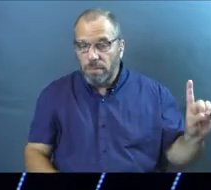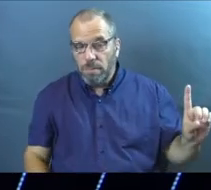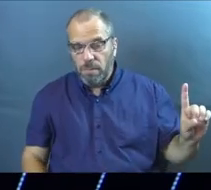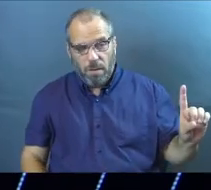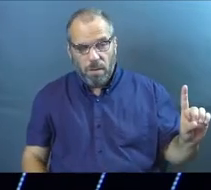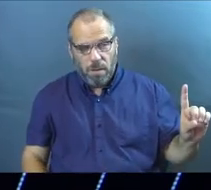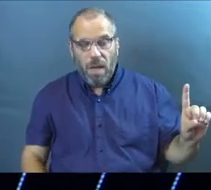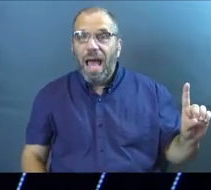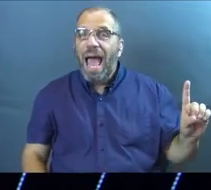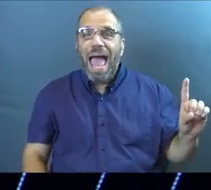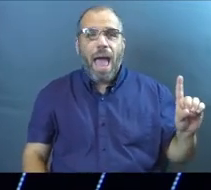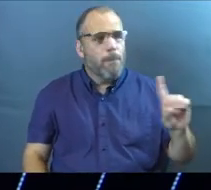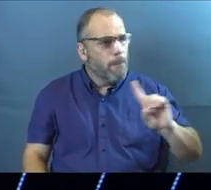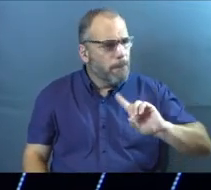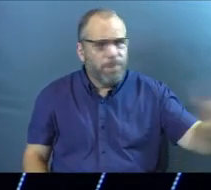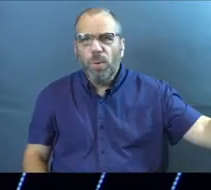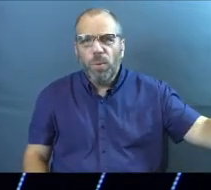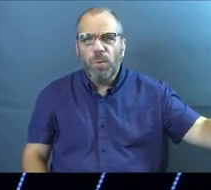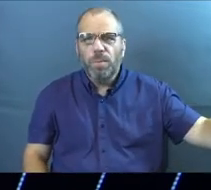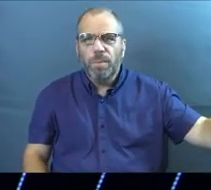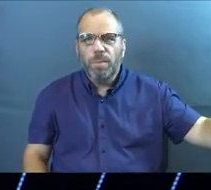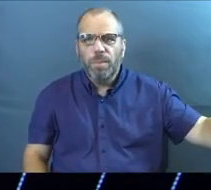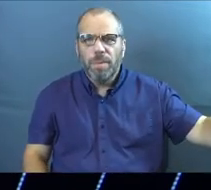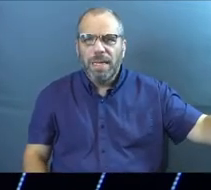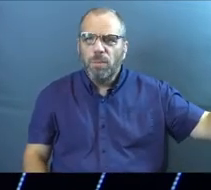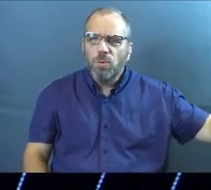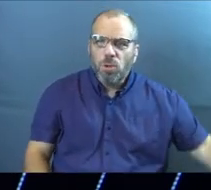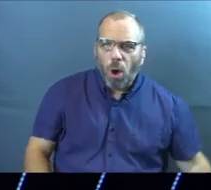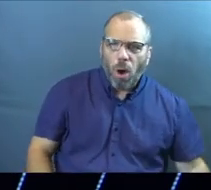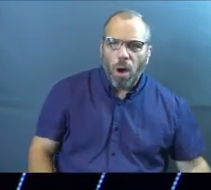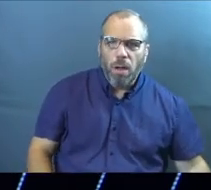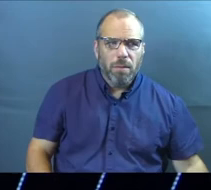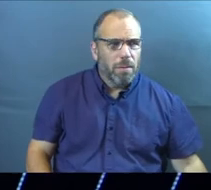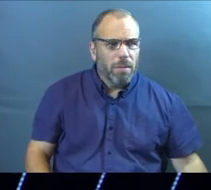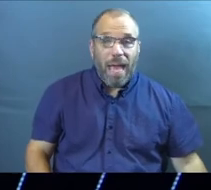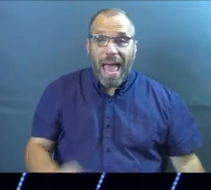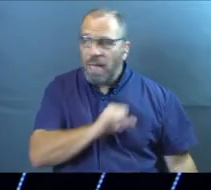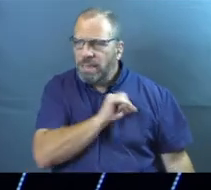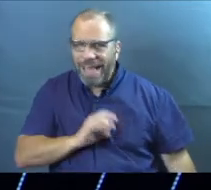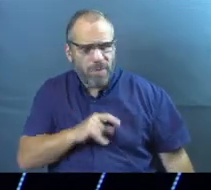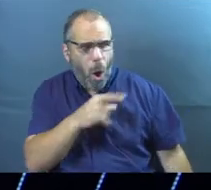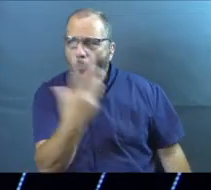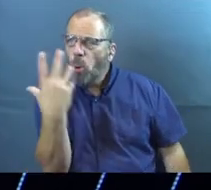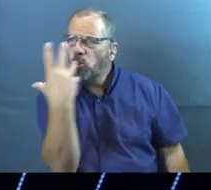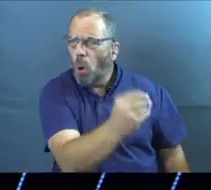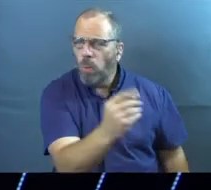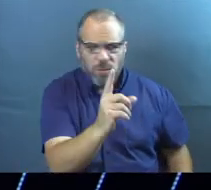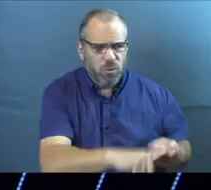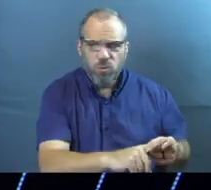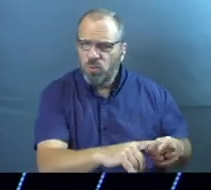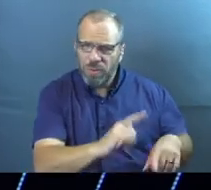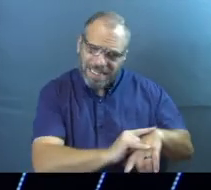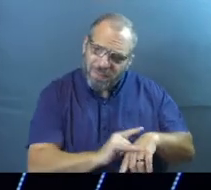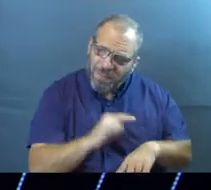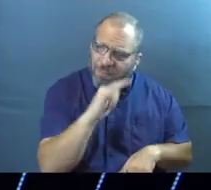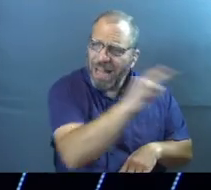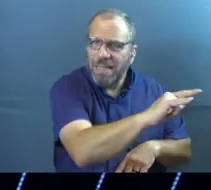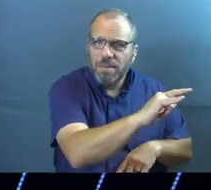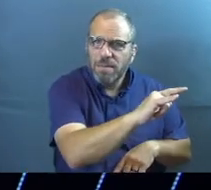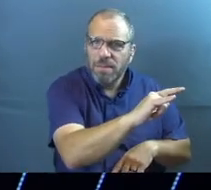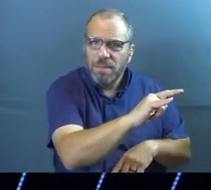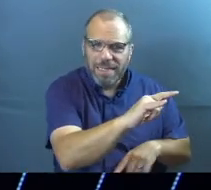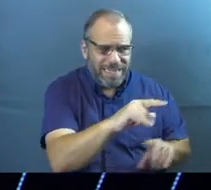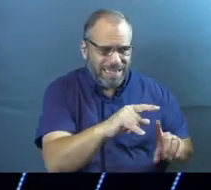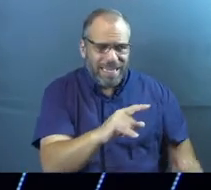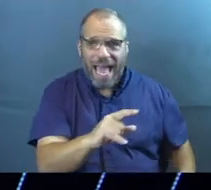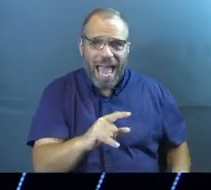eye, and all of a sudden, he was out the front door. I couldn't even catch him. And one of the staff people said, oh, he's on his way to his flight.